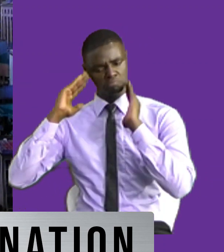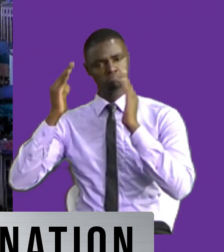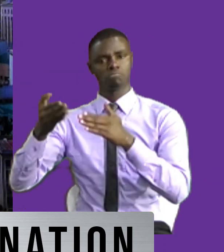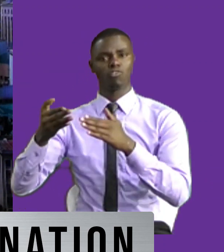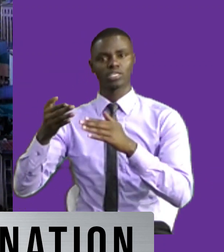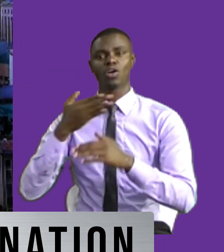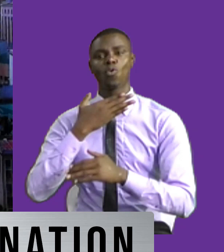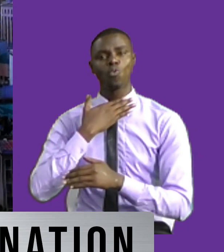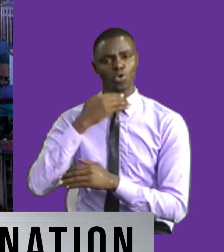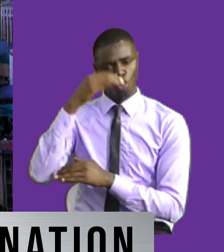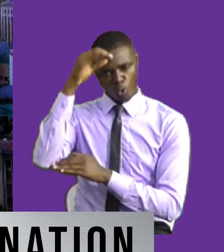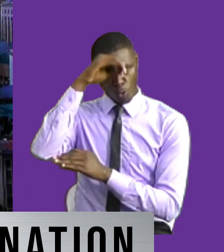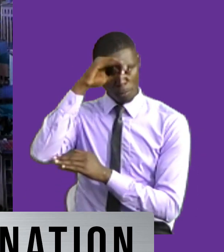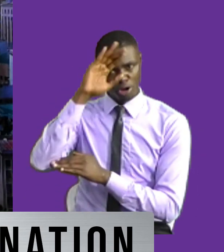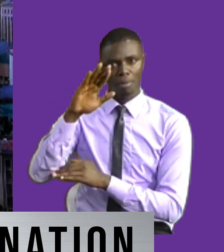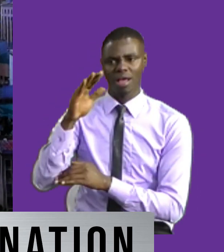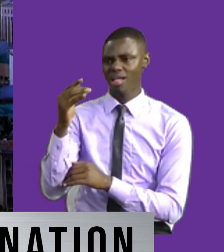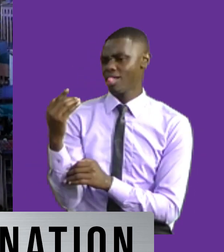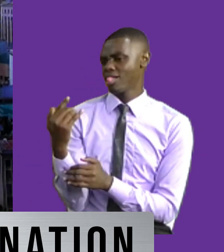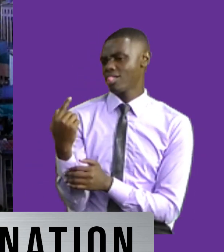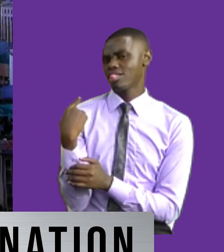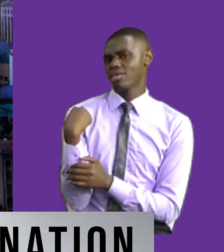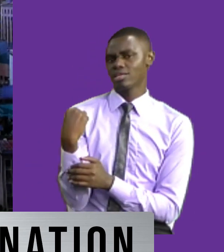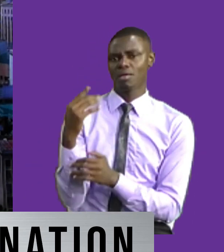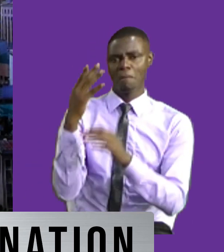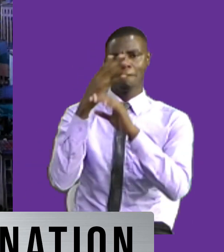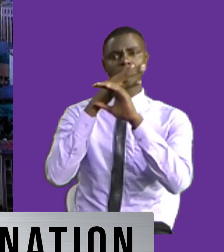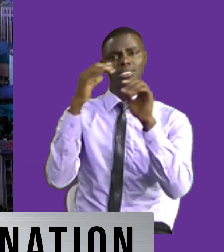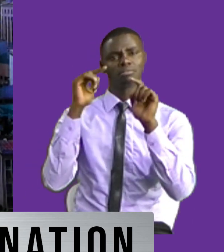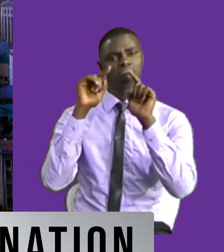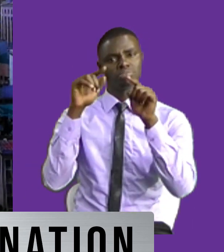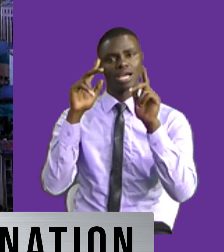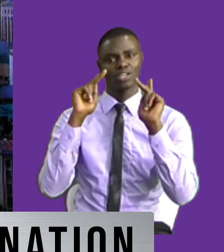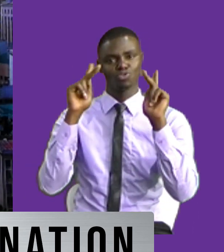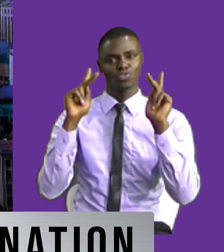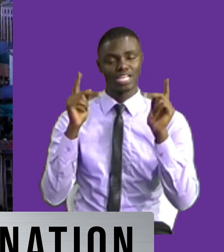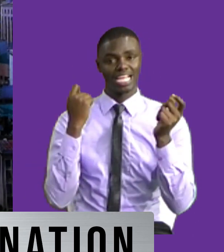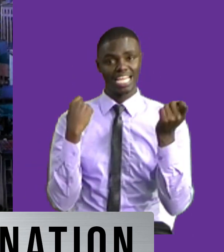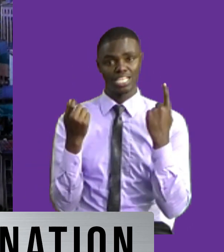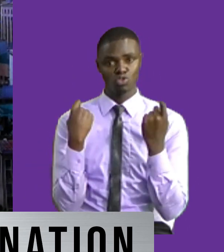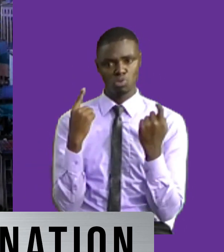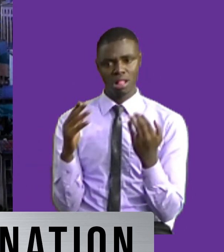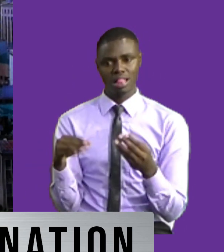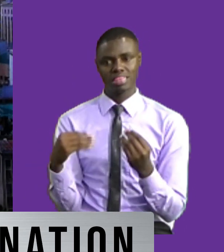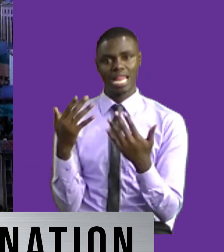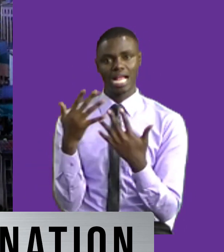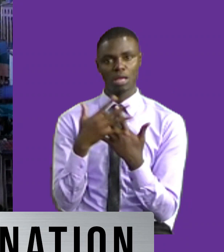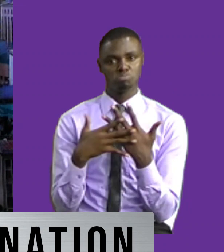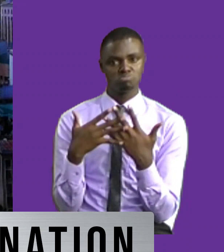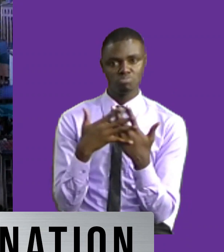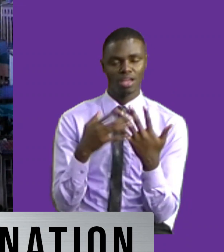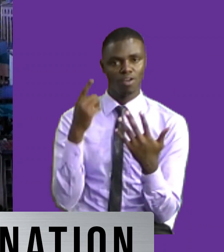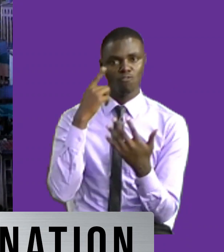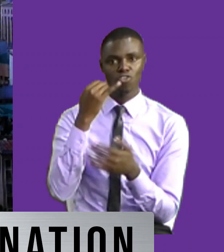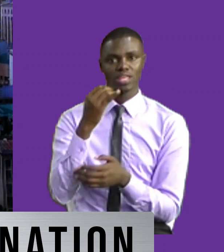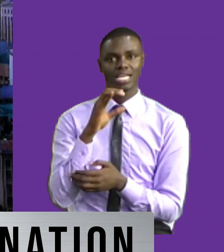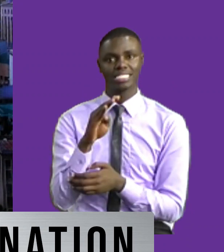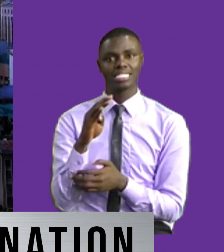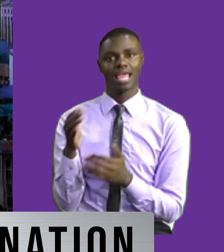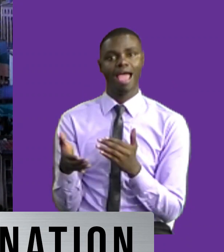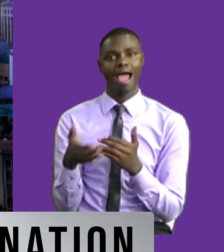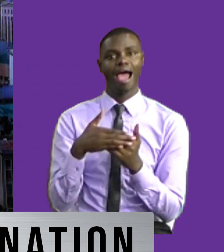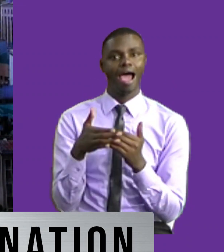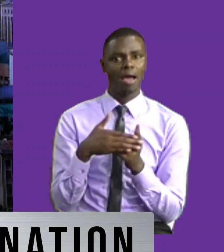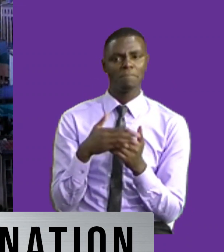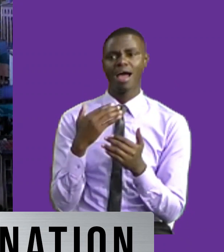opinion, because the other day, the president went to Kericho and gave computers for the ICT hub. There's a lot of